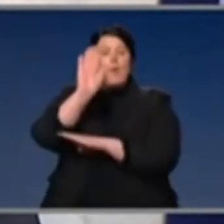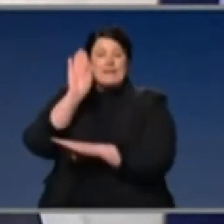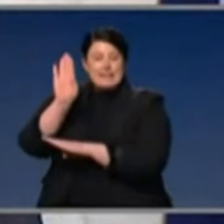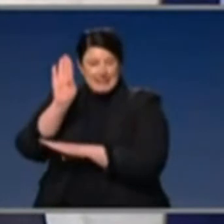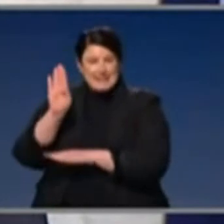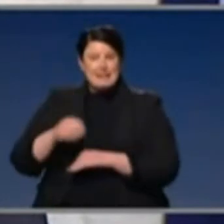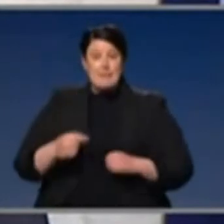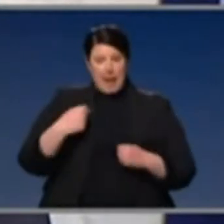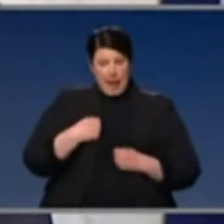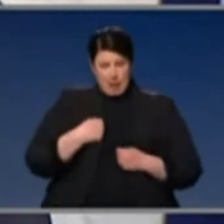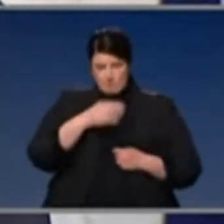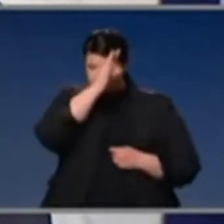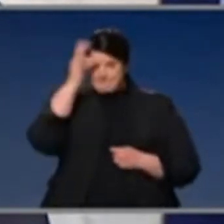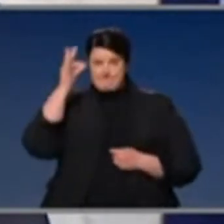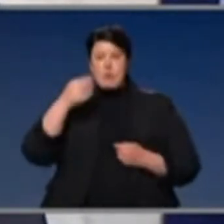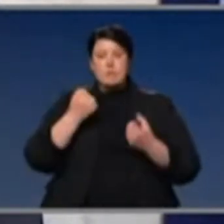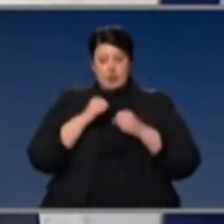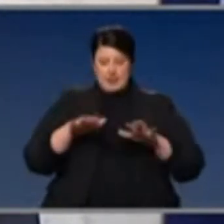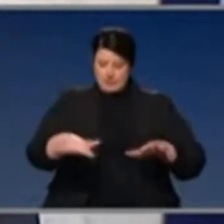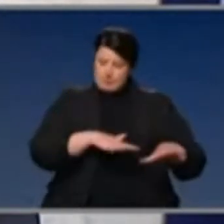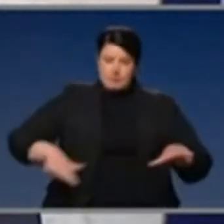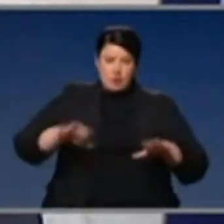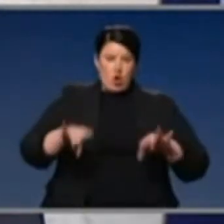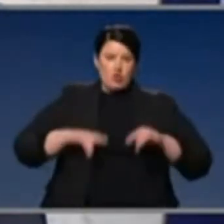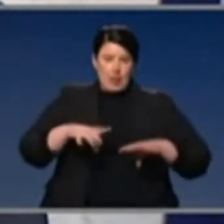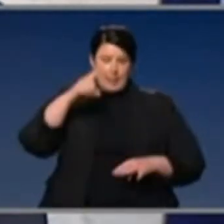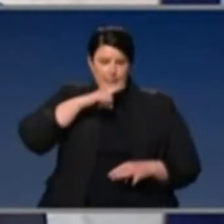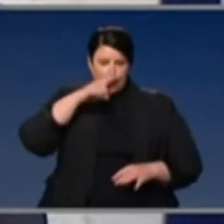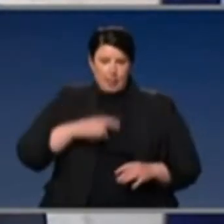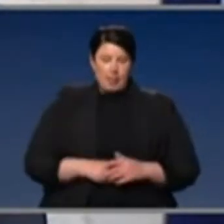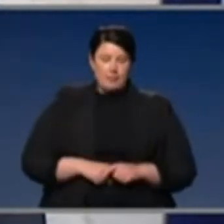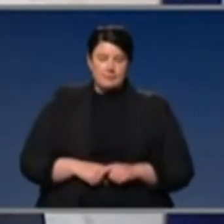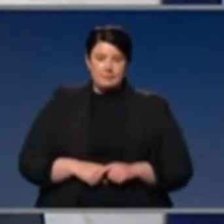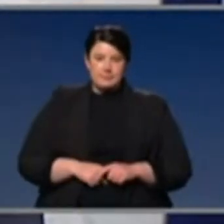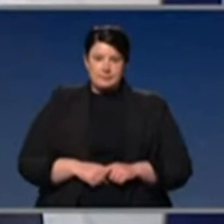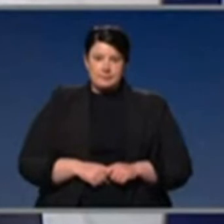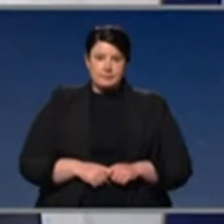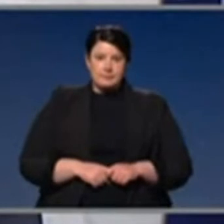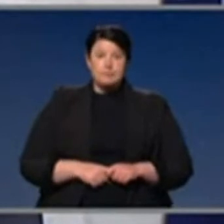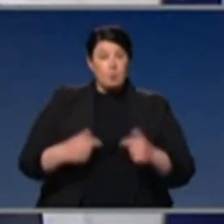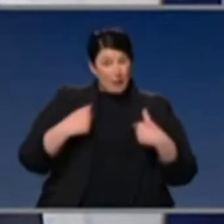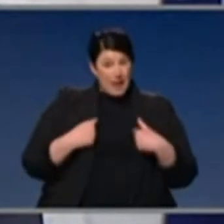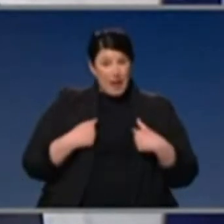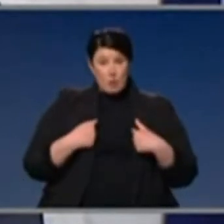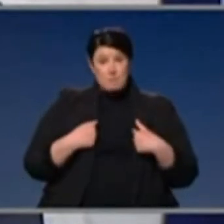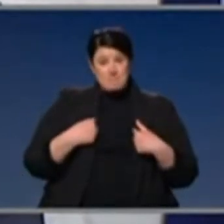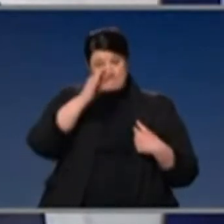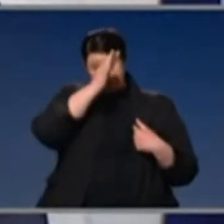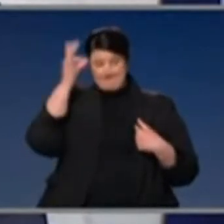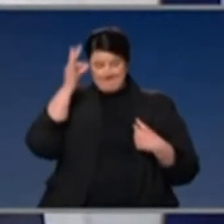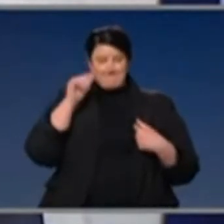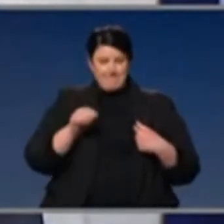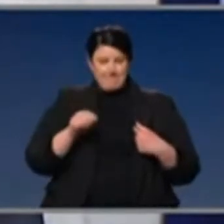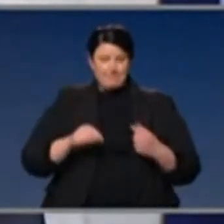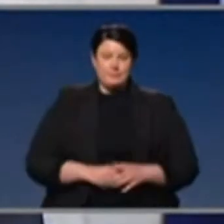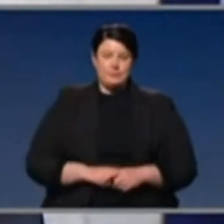desire is to protect Australians here and abroad if that's appropriate. So that's the skill that we're tapping into. The